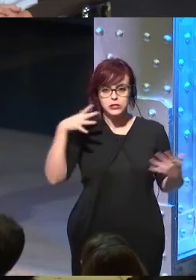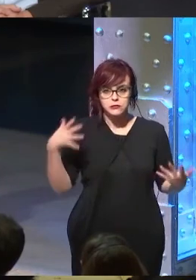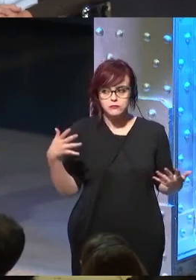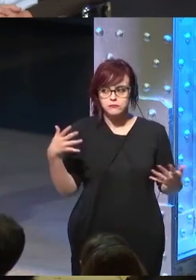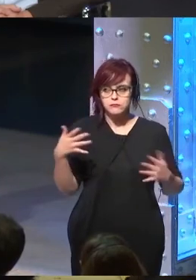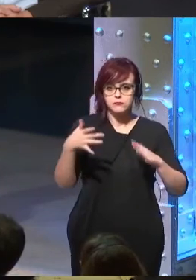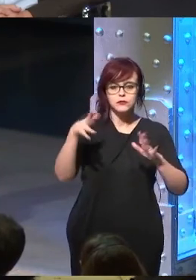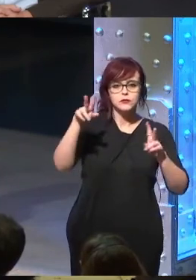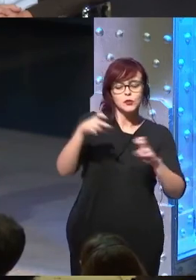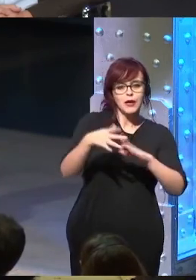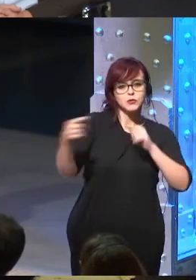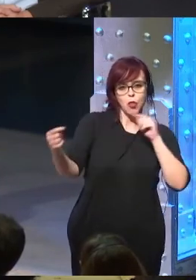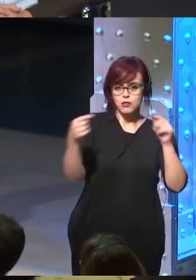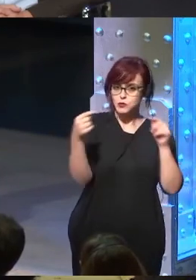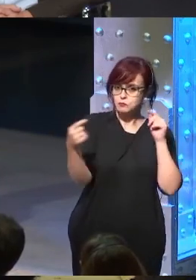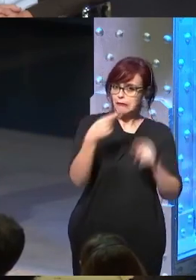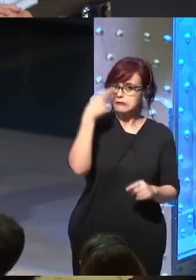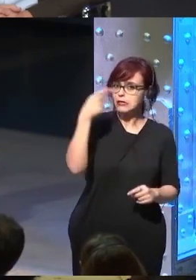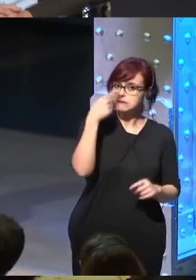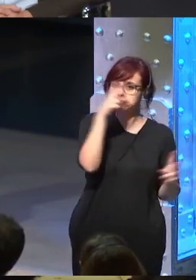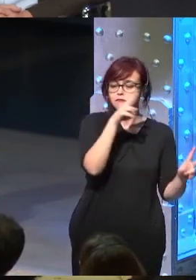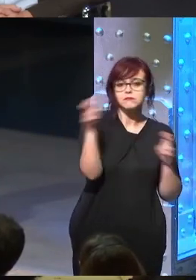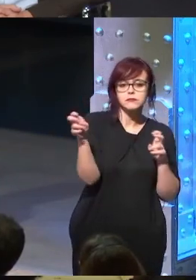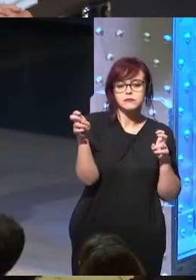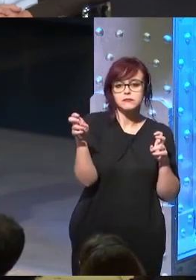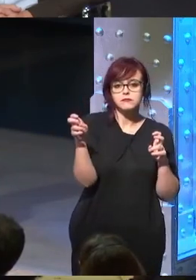about how that was differently